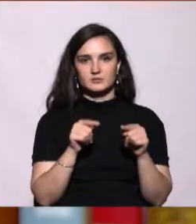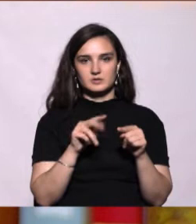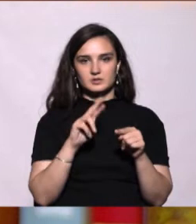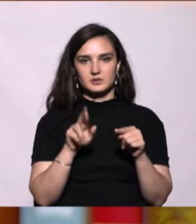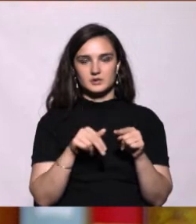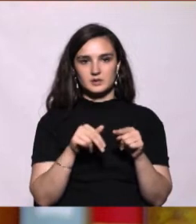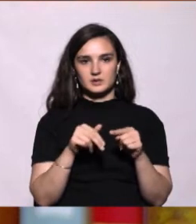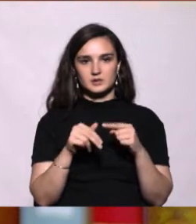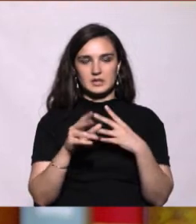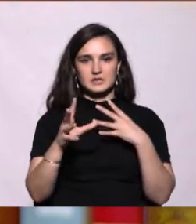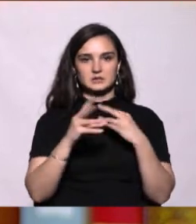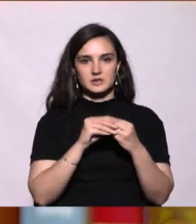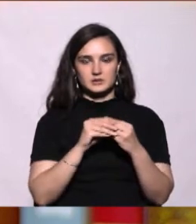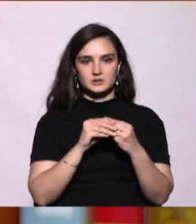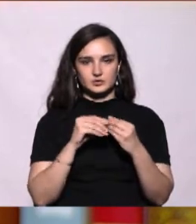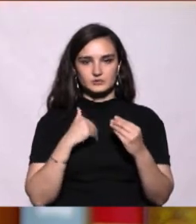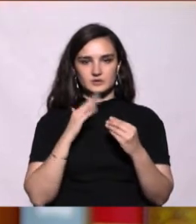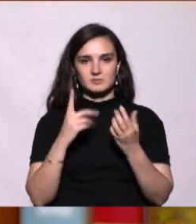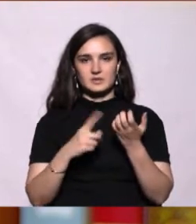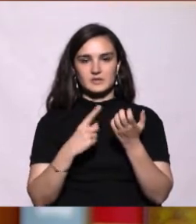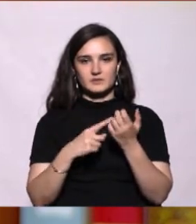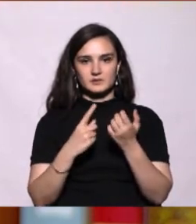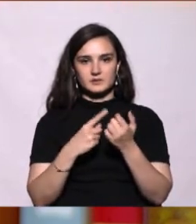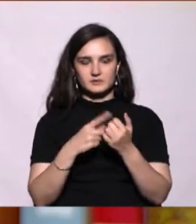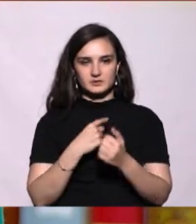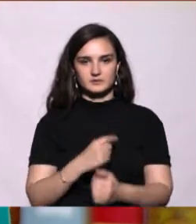And together we will count.